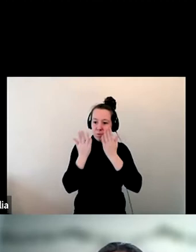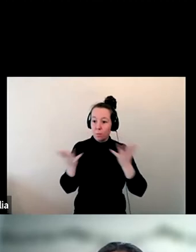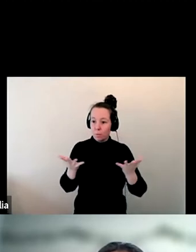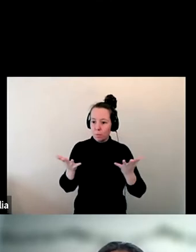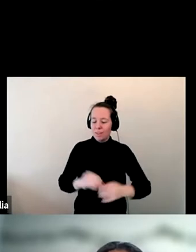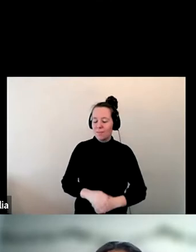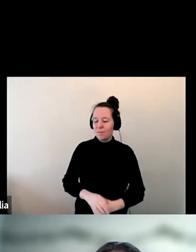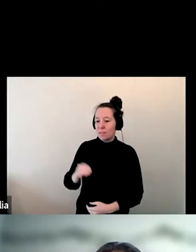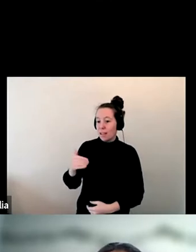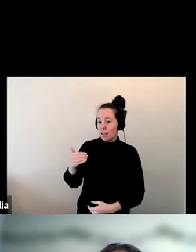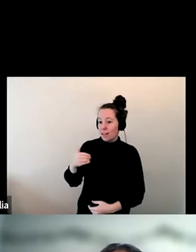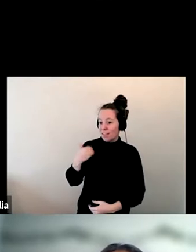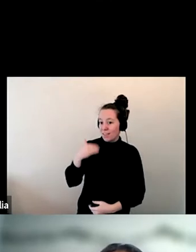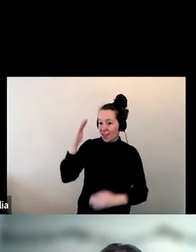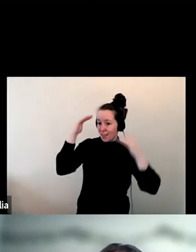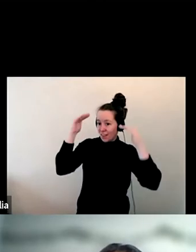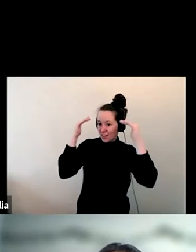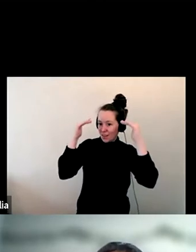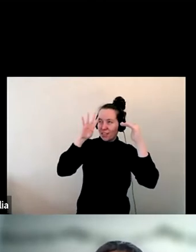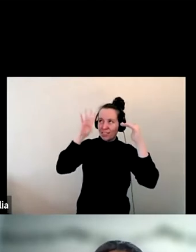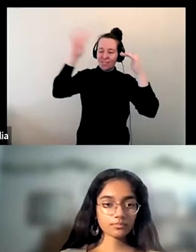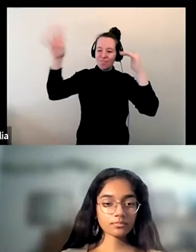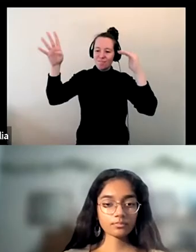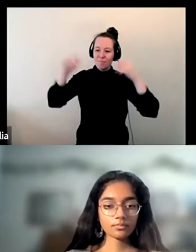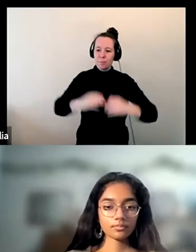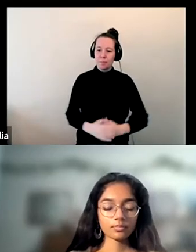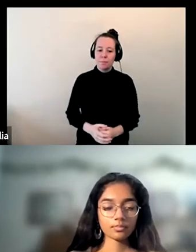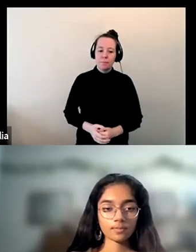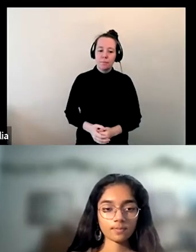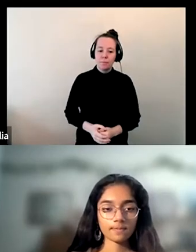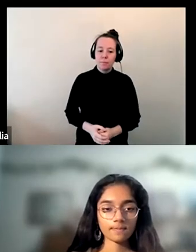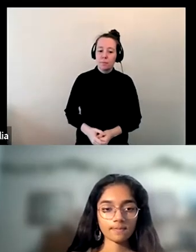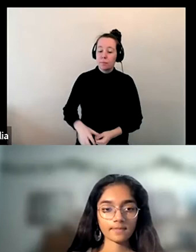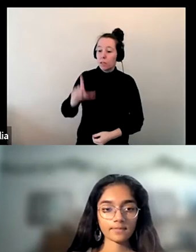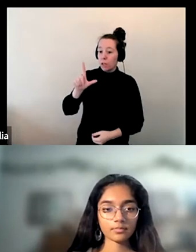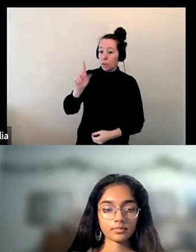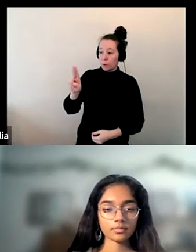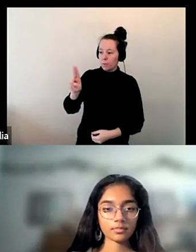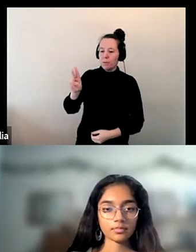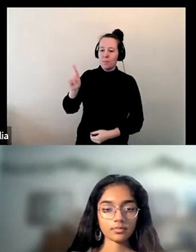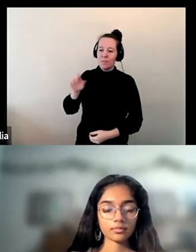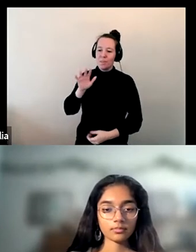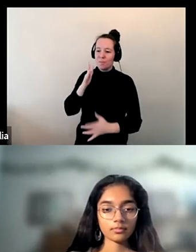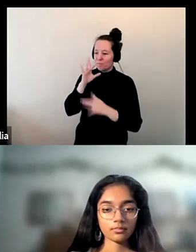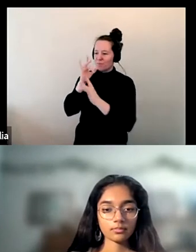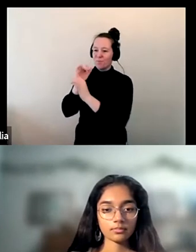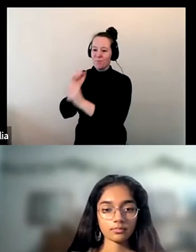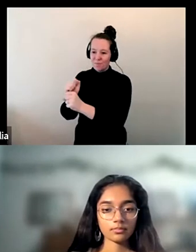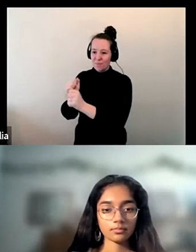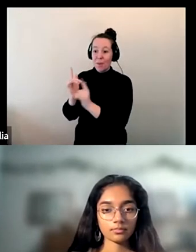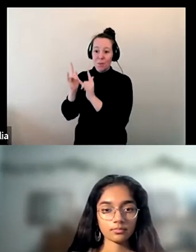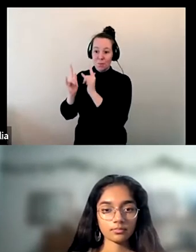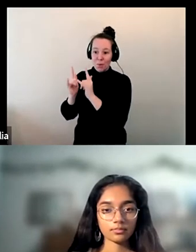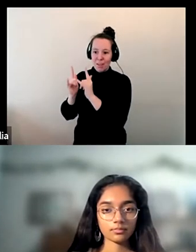romance. Lou Aburawi is a Muslim Canadian book talker who reads romance. Welcome, everyone.